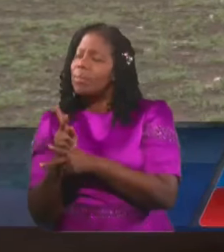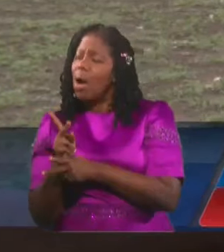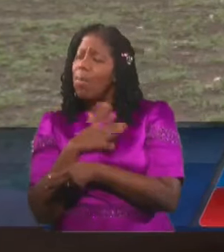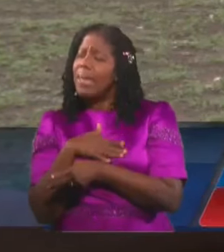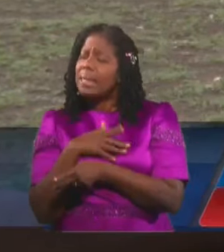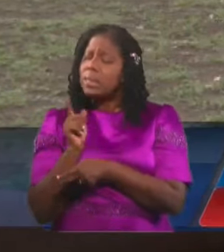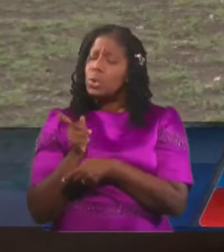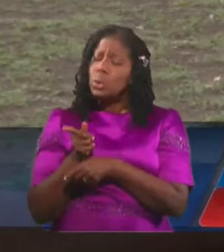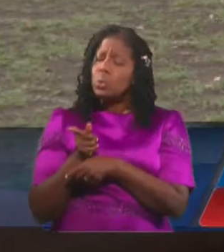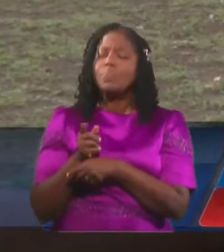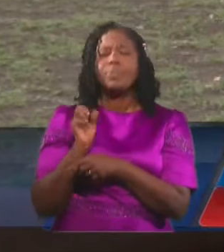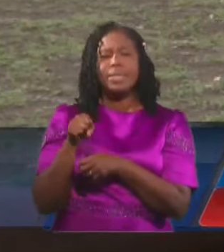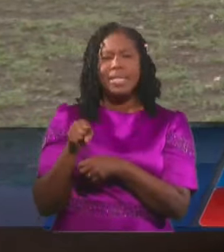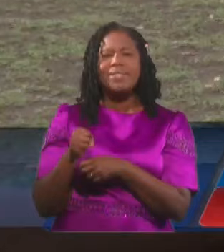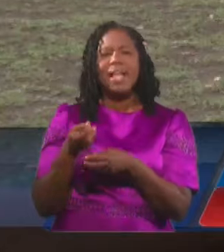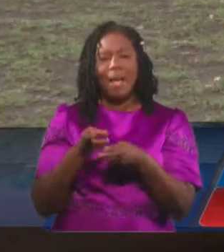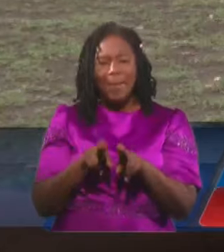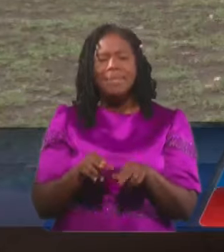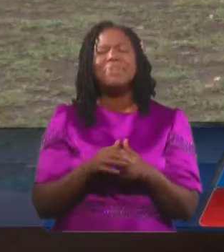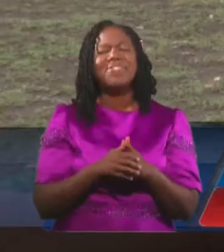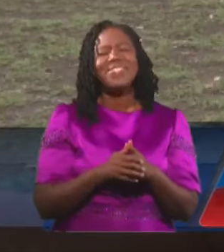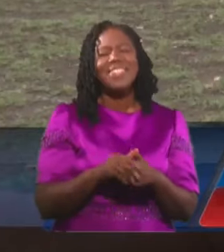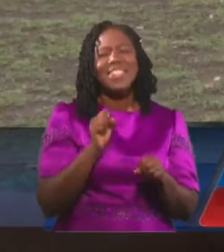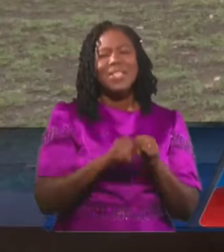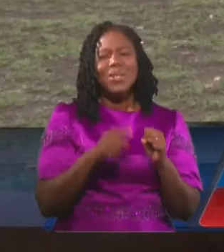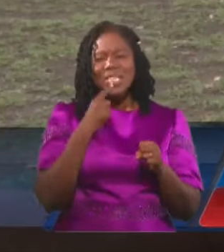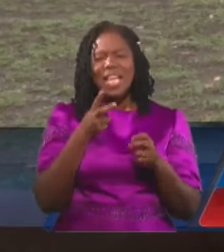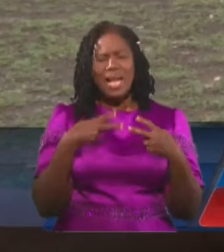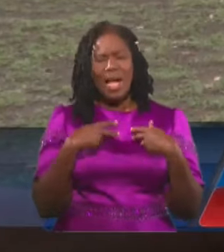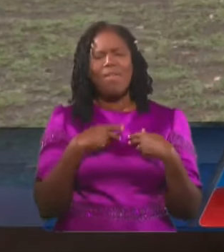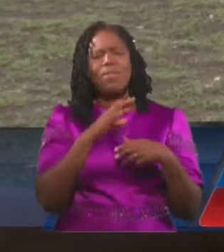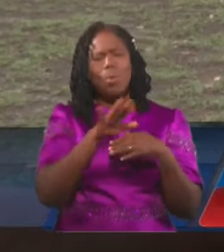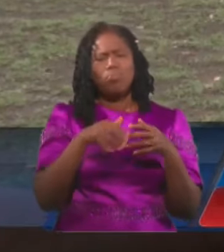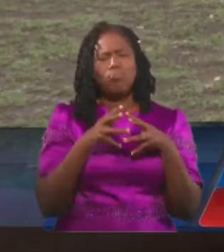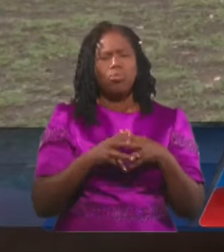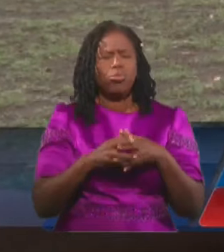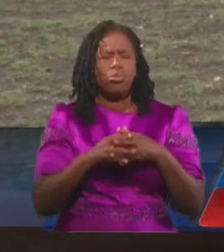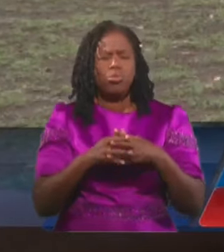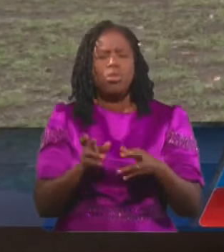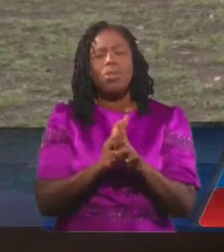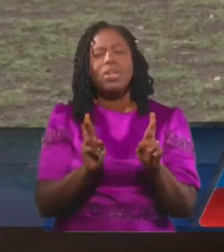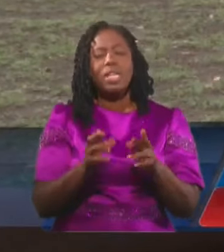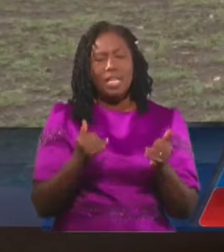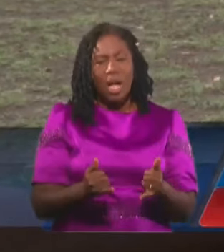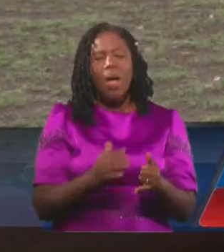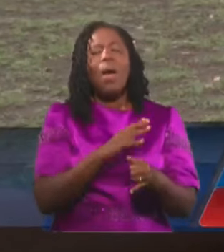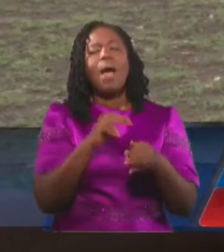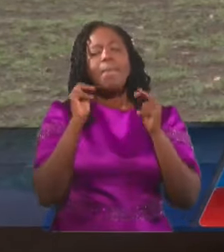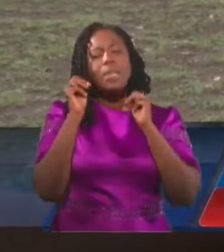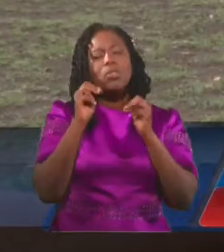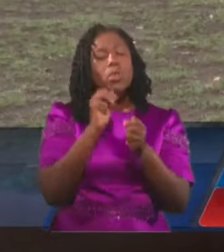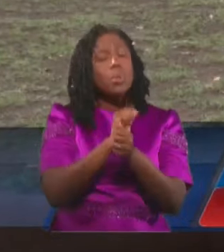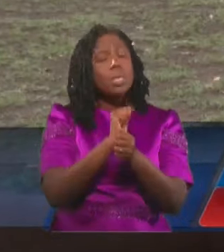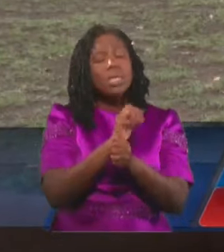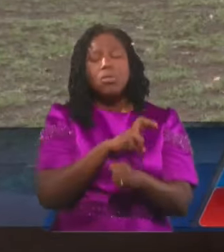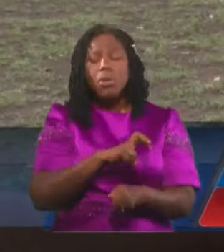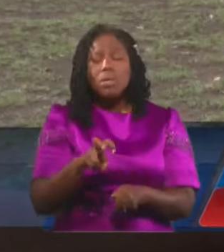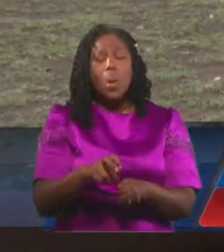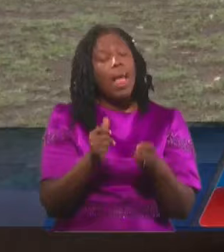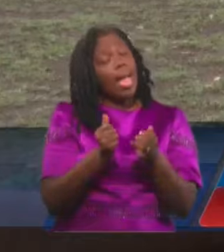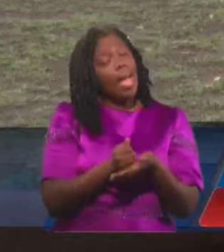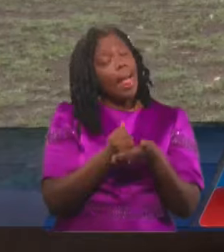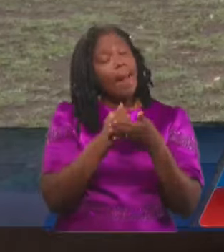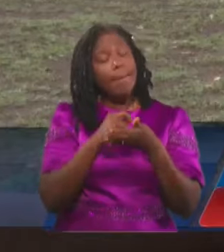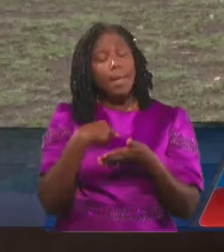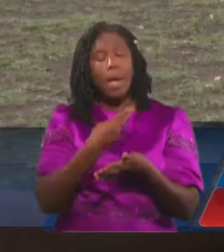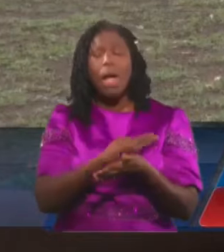we have the machinery ready. The Ministry of Works and Transport, as I said before, are with us also, helping in that regard. So at present,